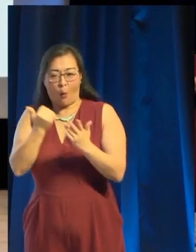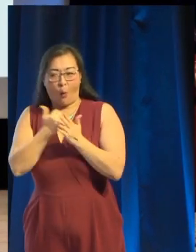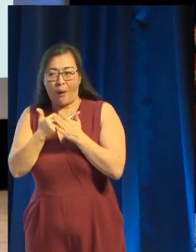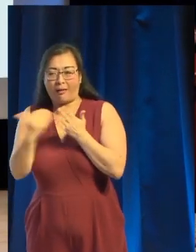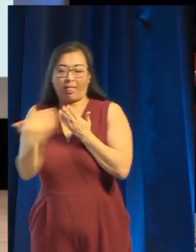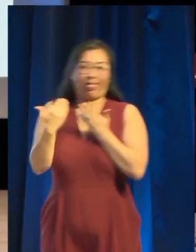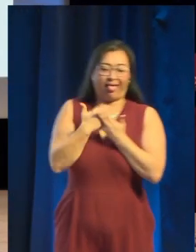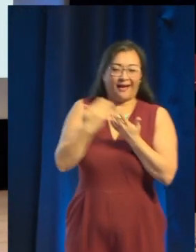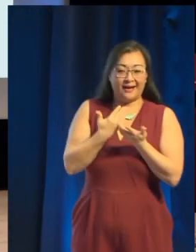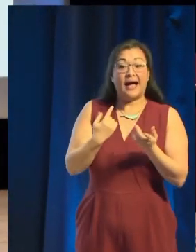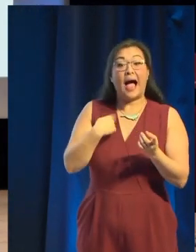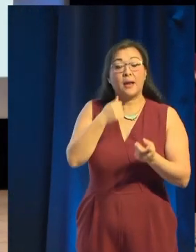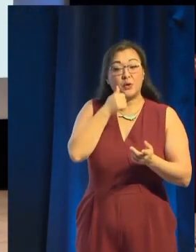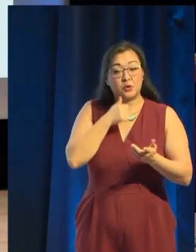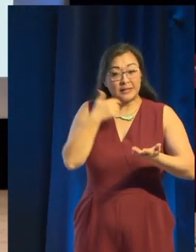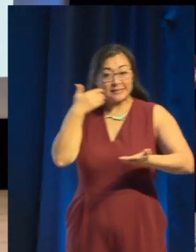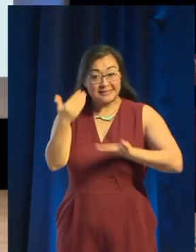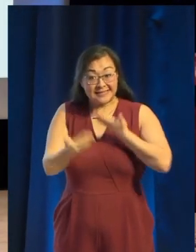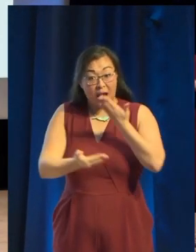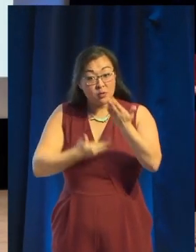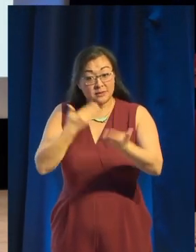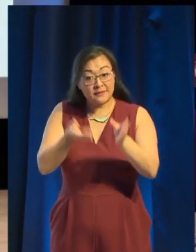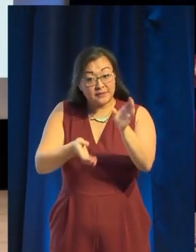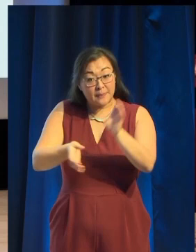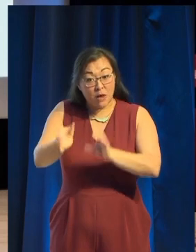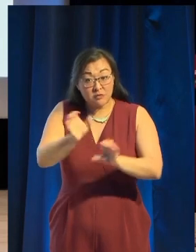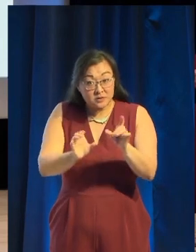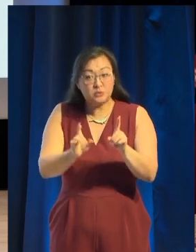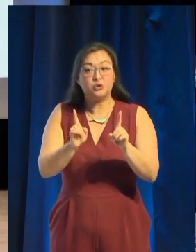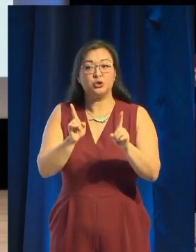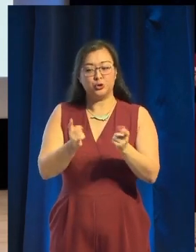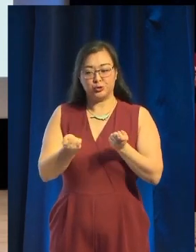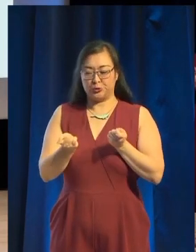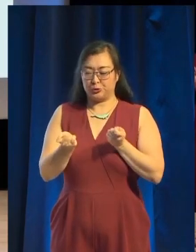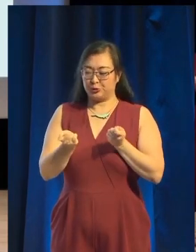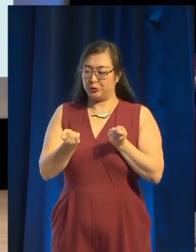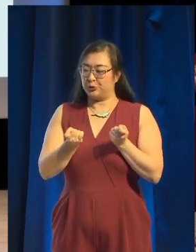narrative experiments as a way to validate my hypothetical